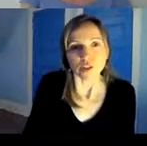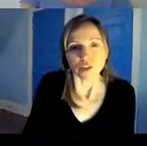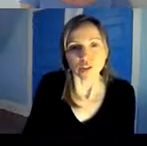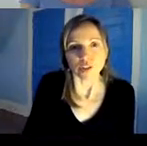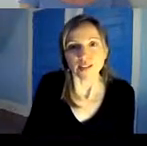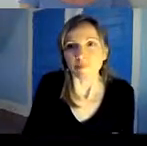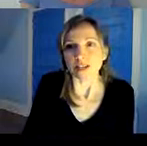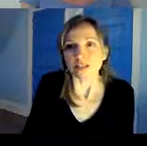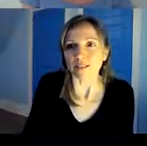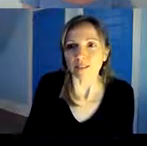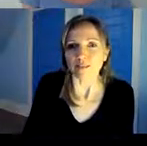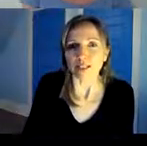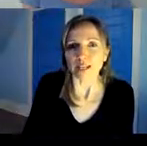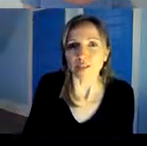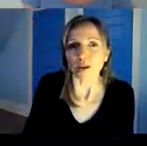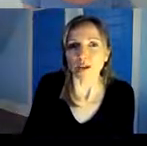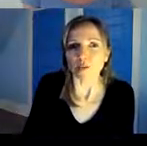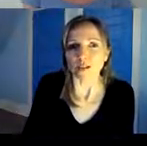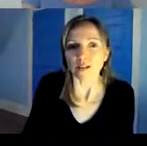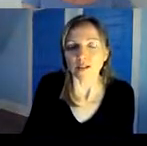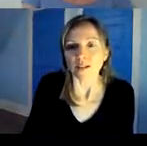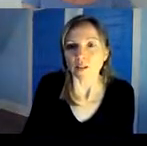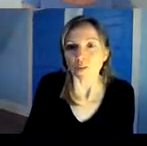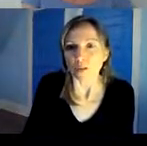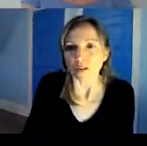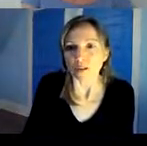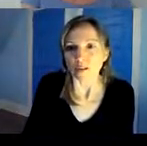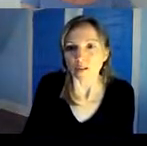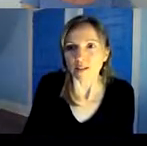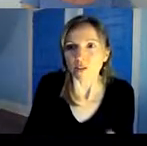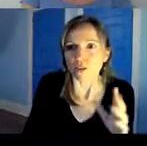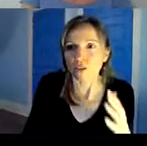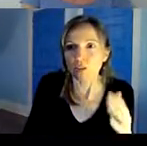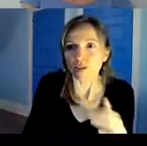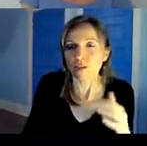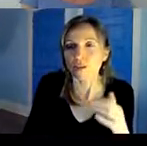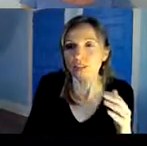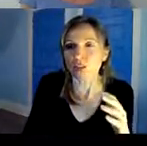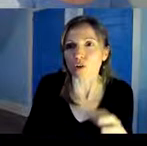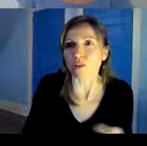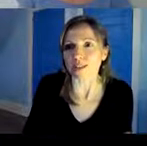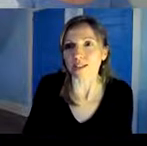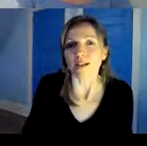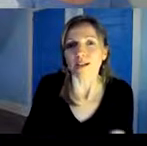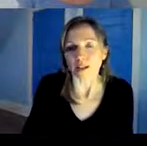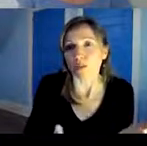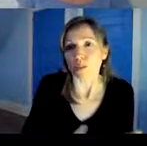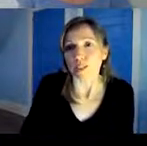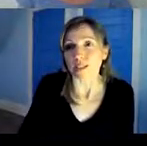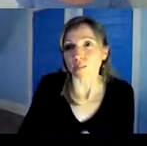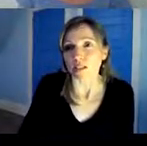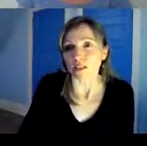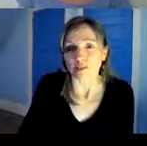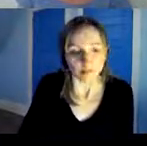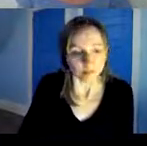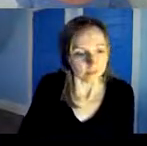As I mentioned earlier, that basil leaf stays bright green through the year. And as soon as you start to see the snow melting, you will